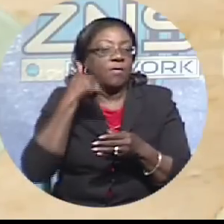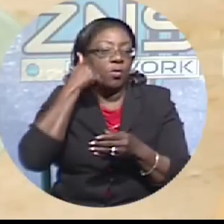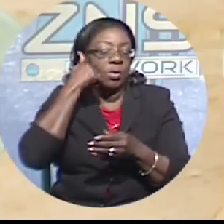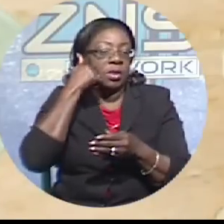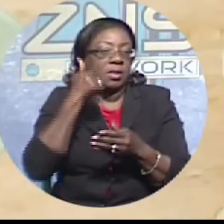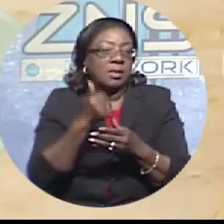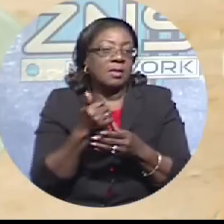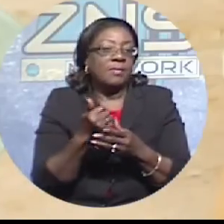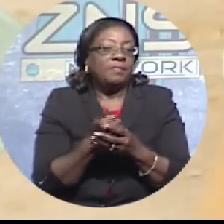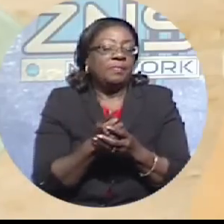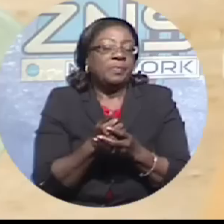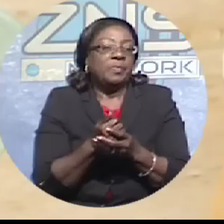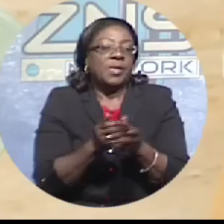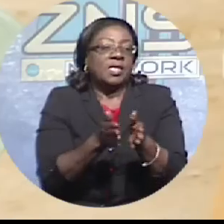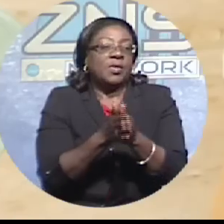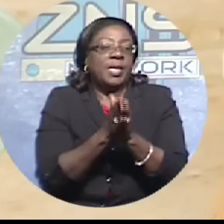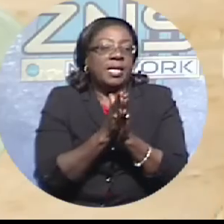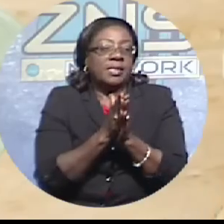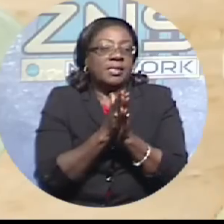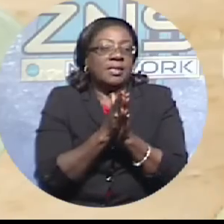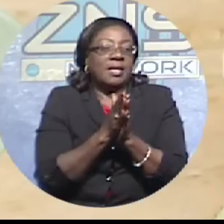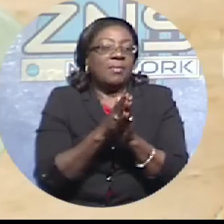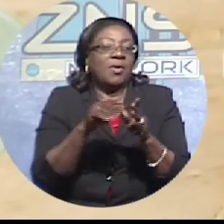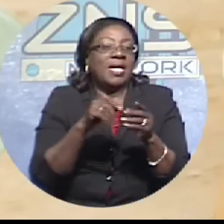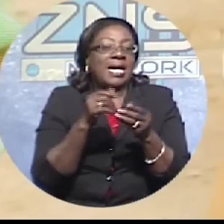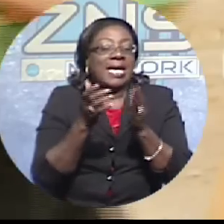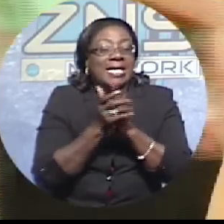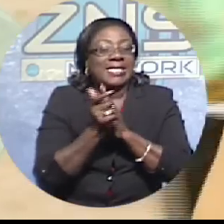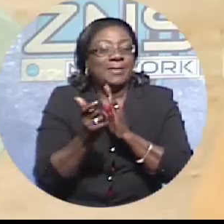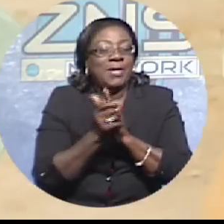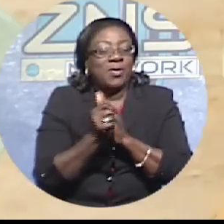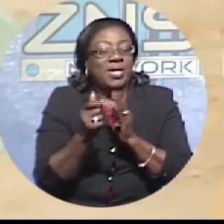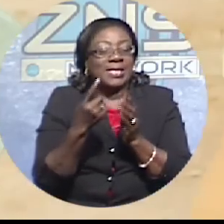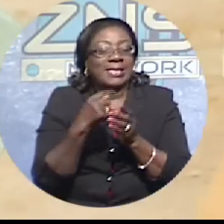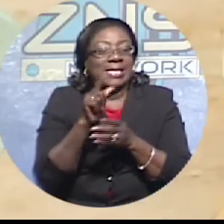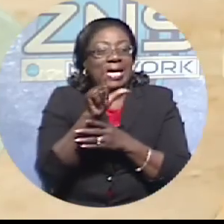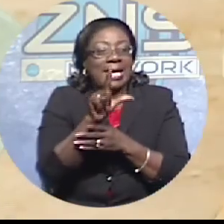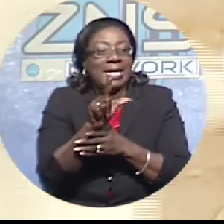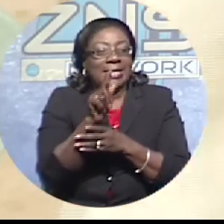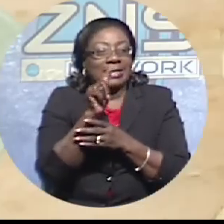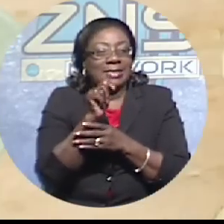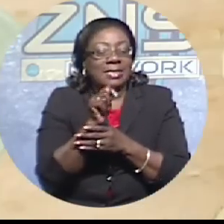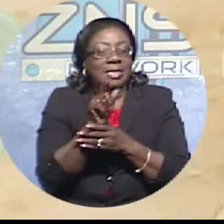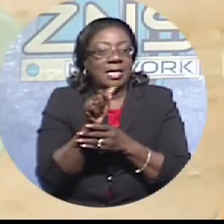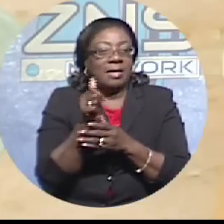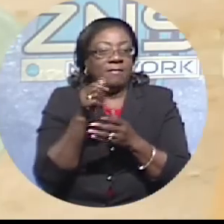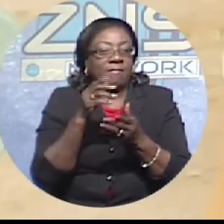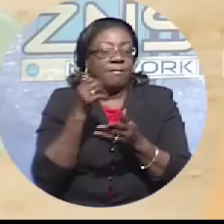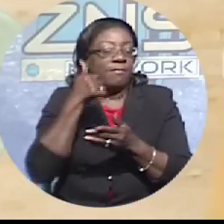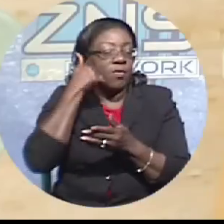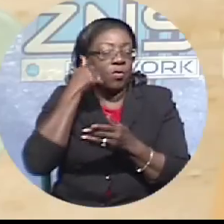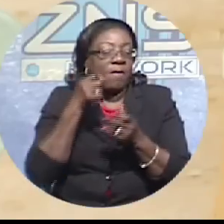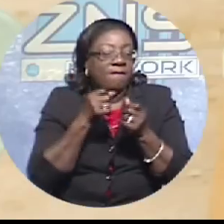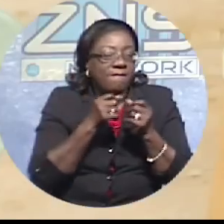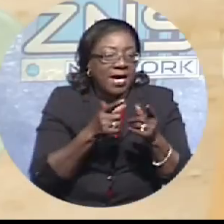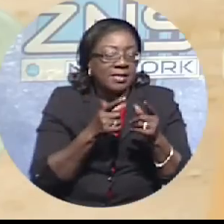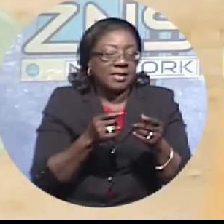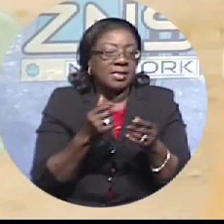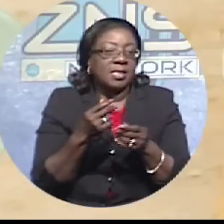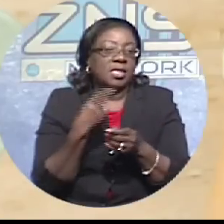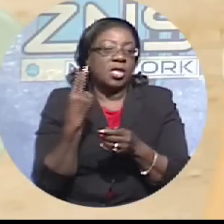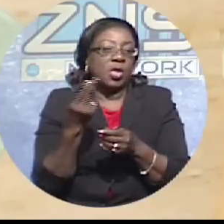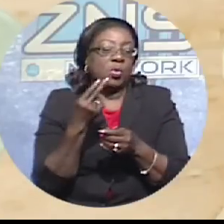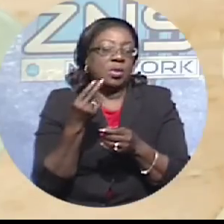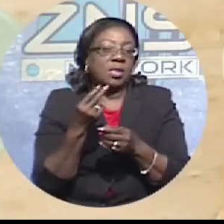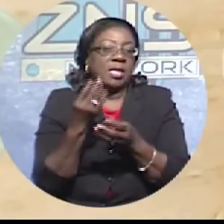to come out and live the LTE experience. You know, it's bringing you faster speeds. You know, for me,